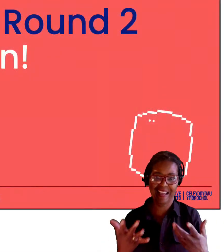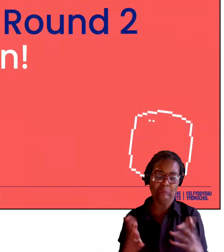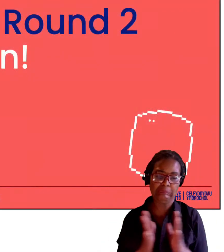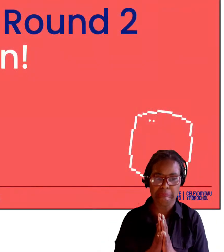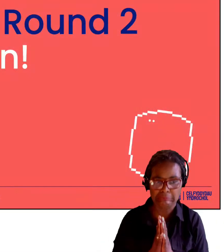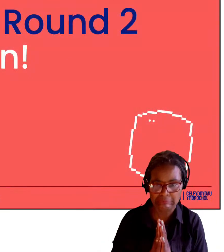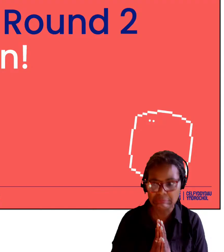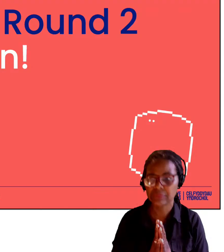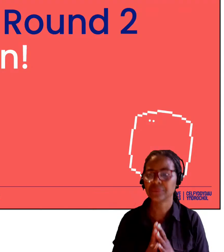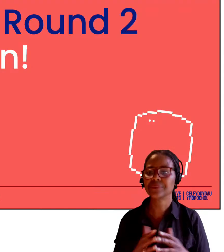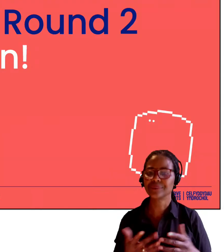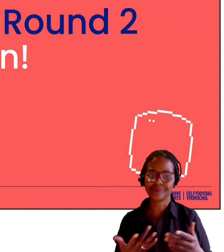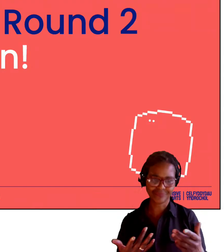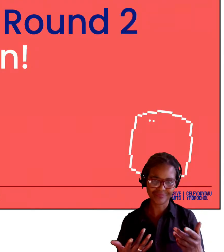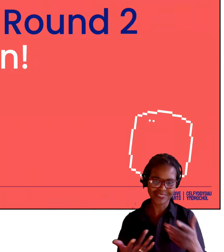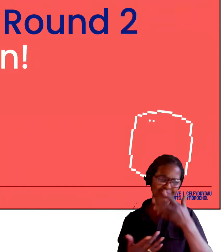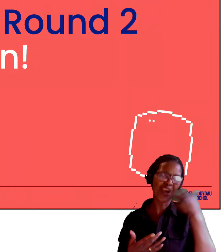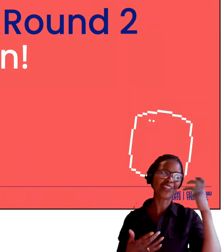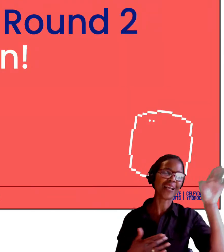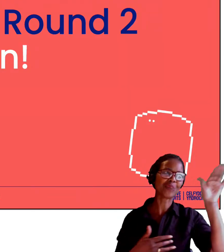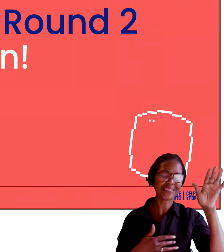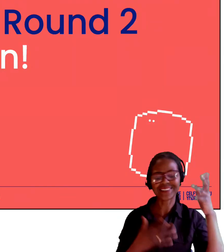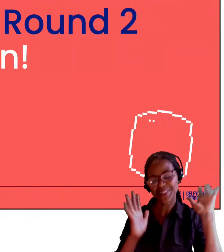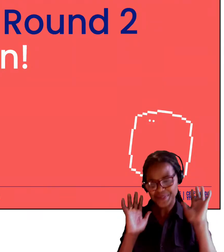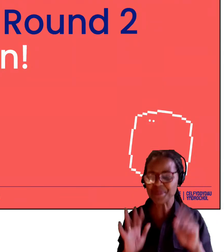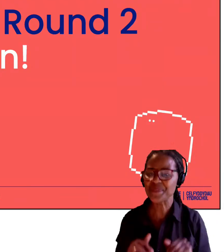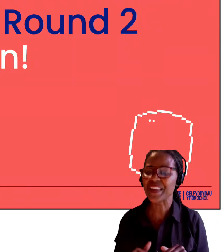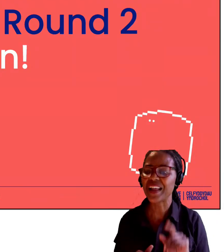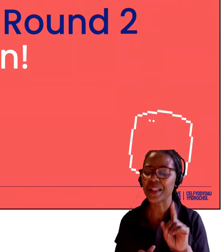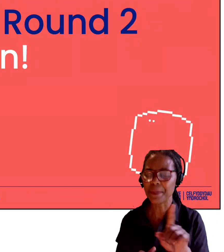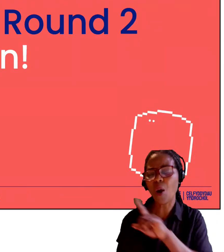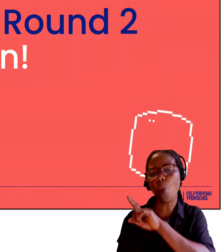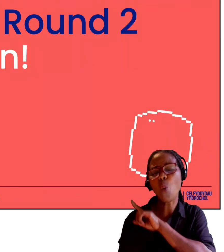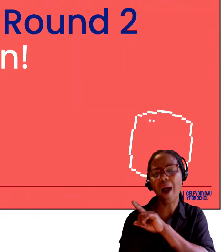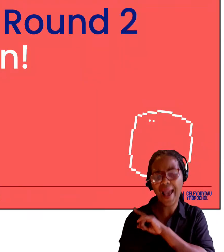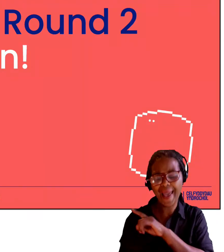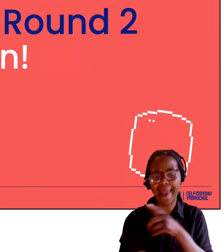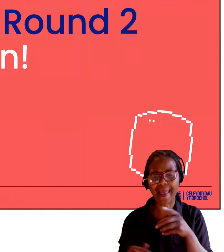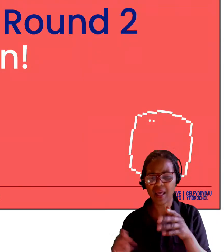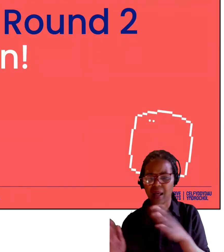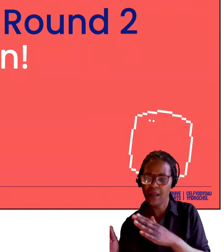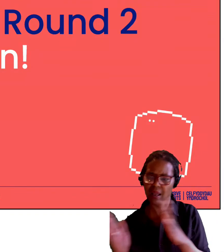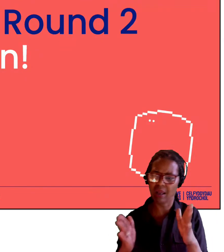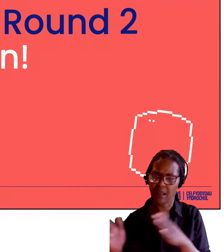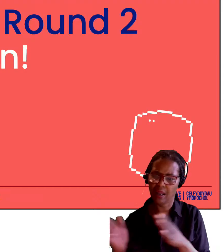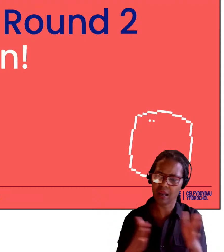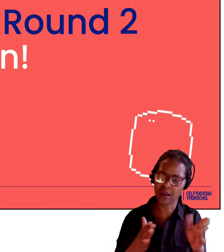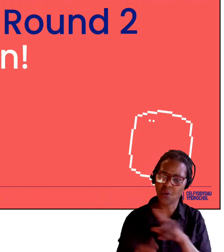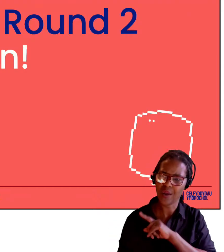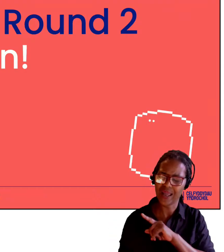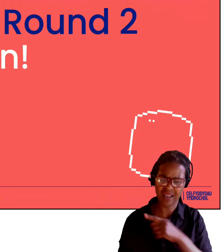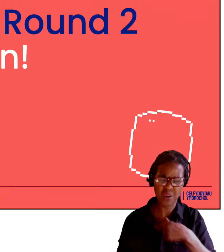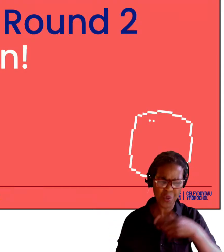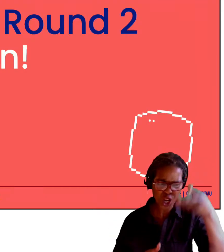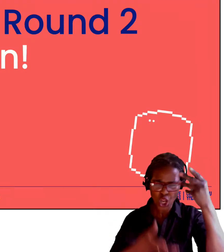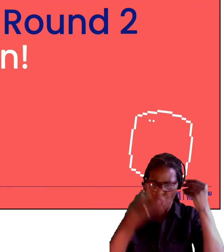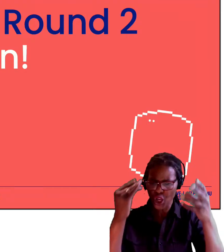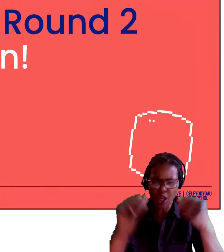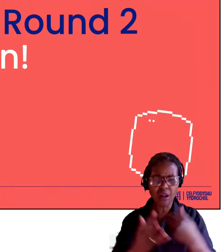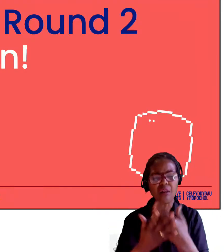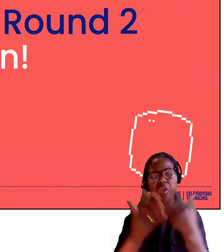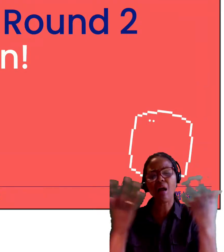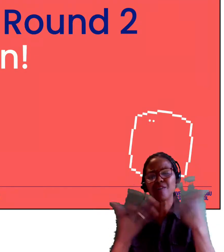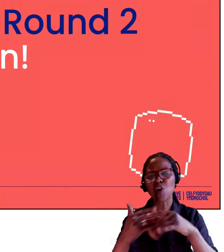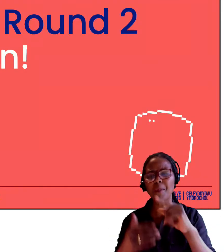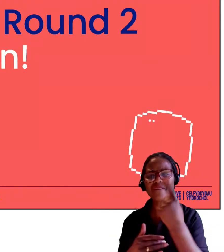stretching spring, it's quite hot outside. But why that was because we learned so much from the first round, and we took a